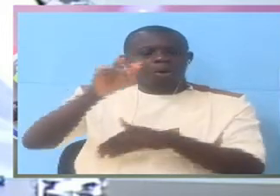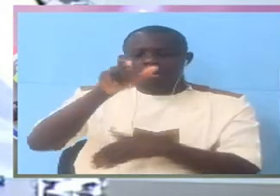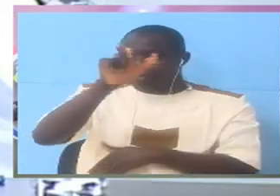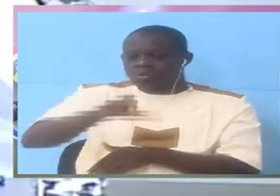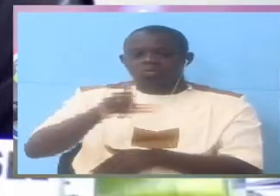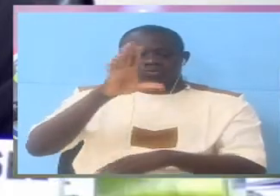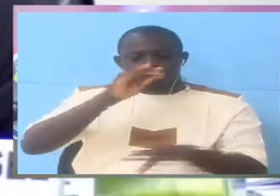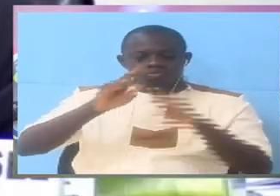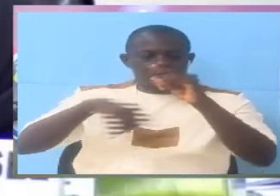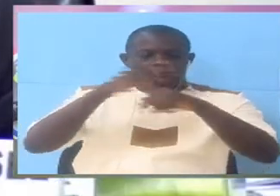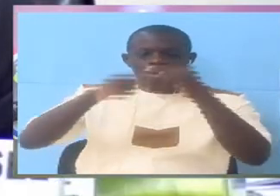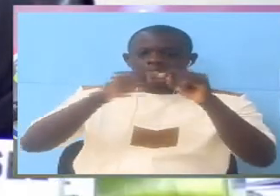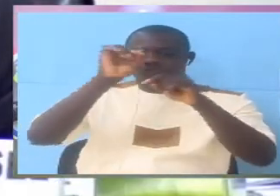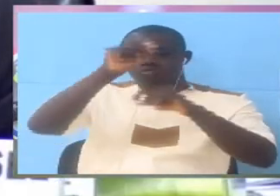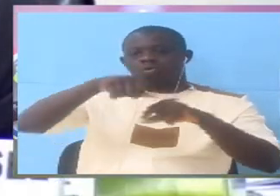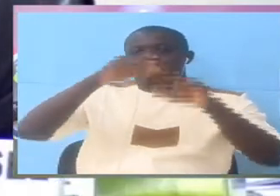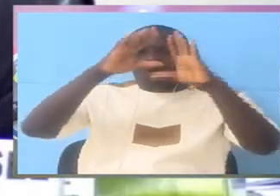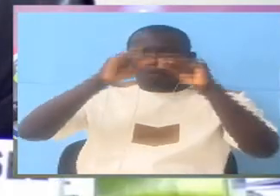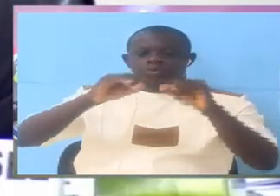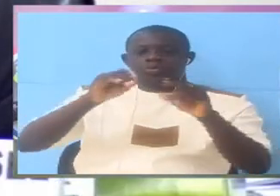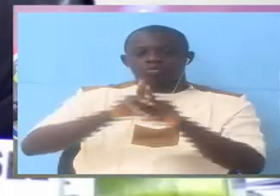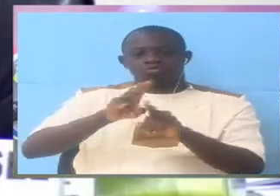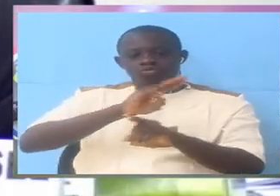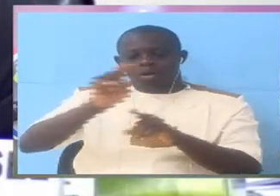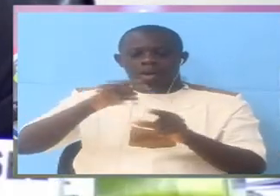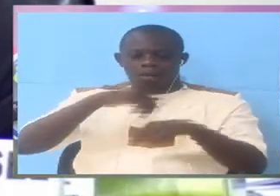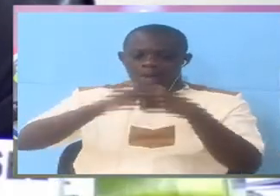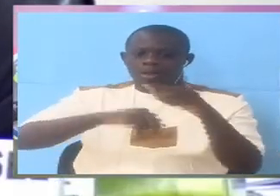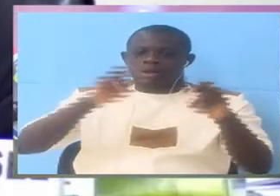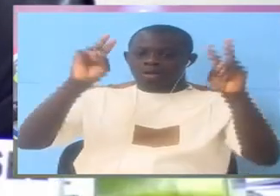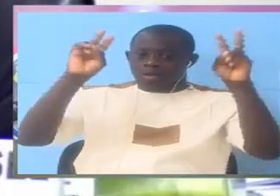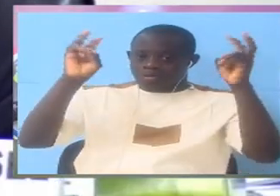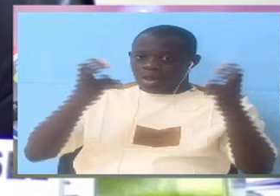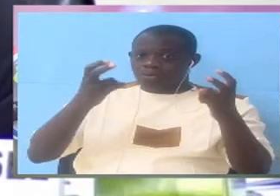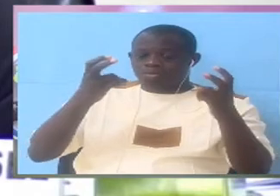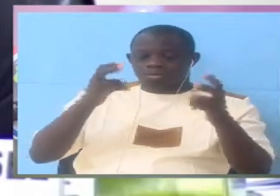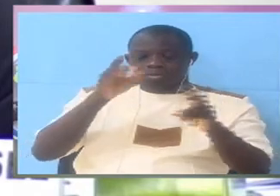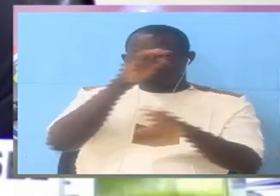And it's not incriminated by title.